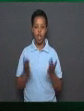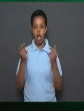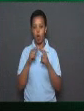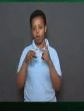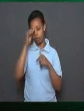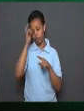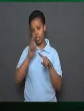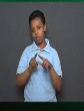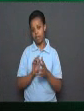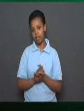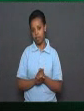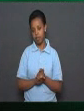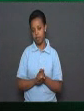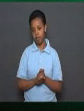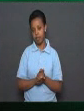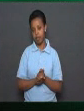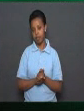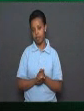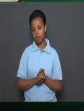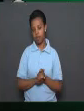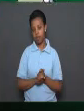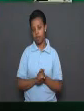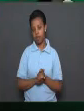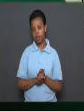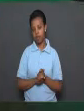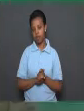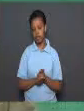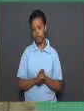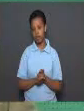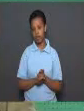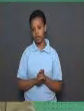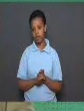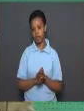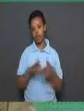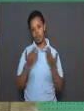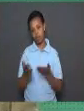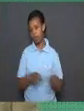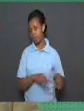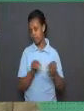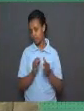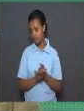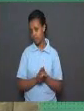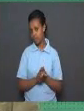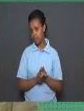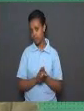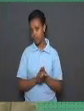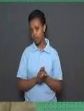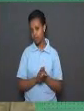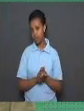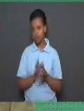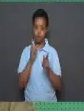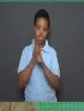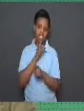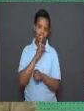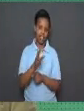Let's get back to our lesson. Welcome back, students. I am